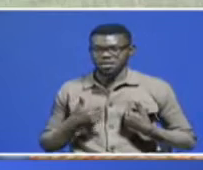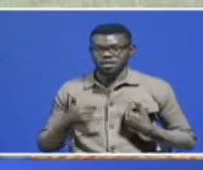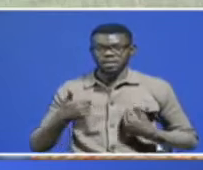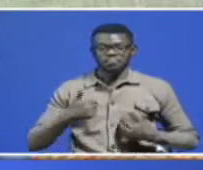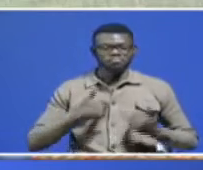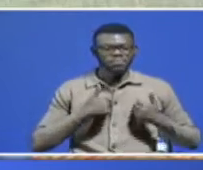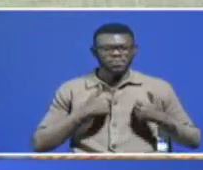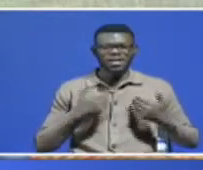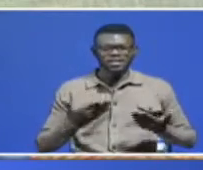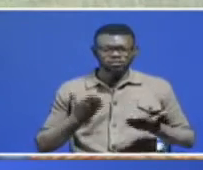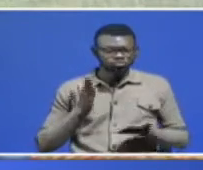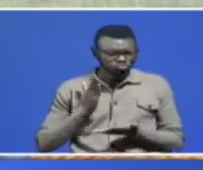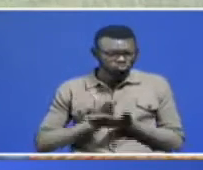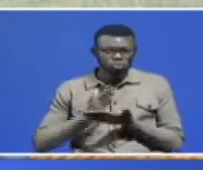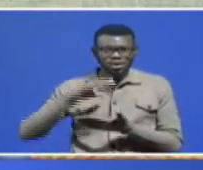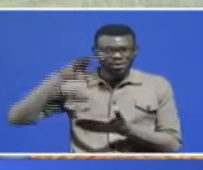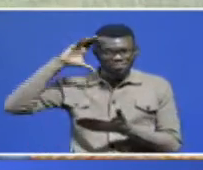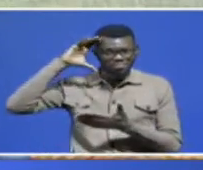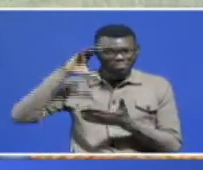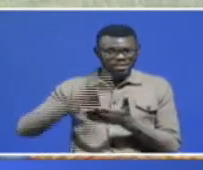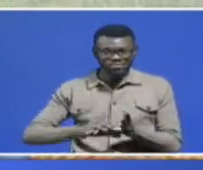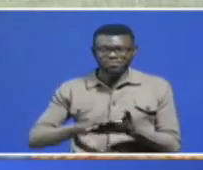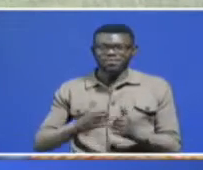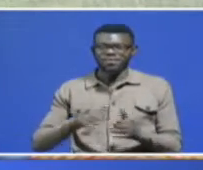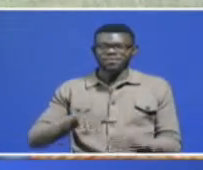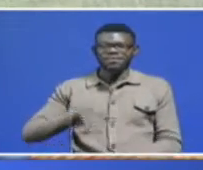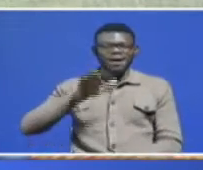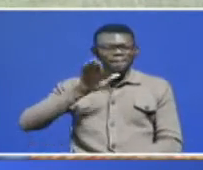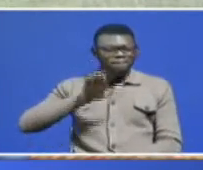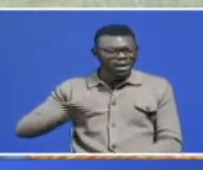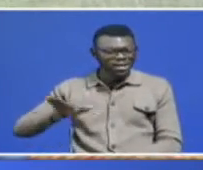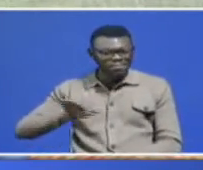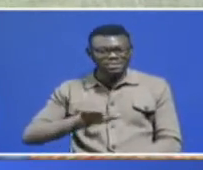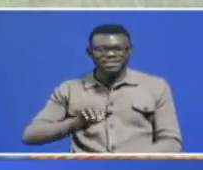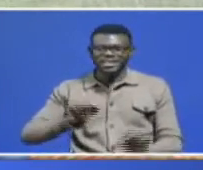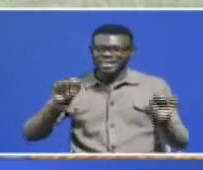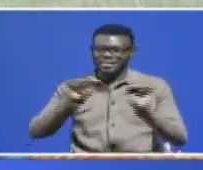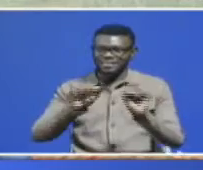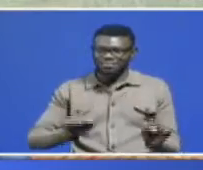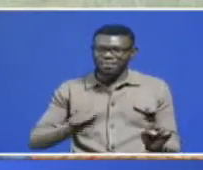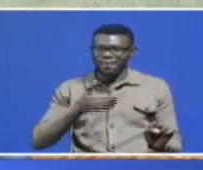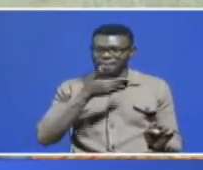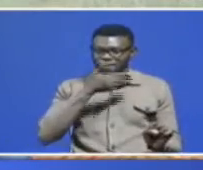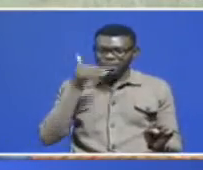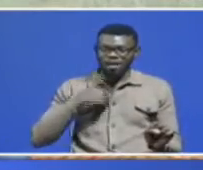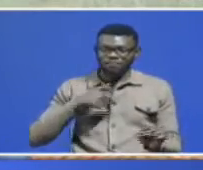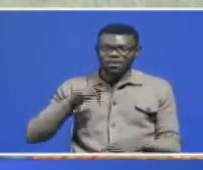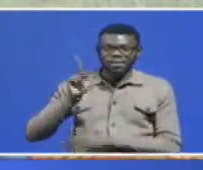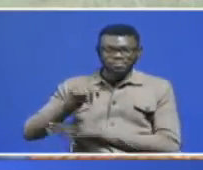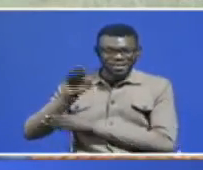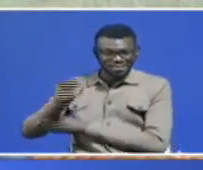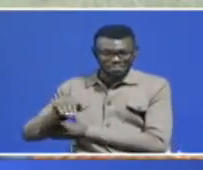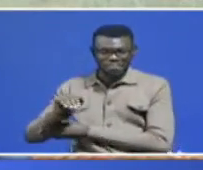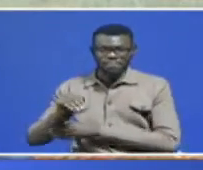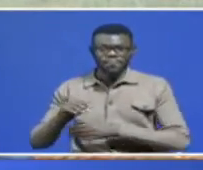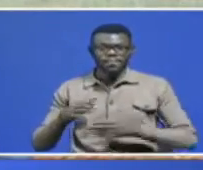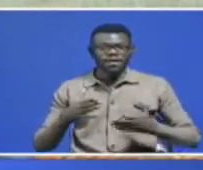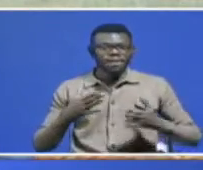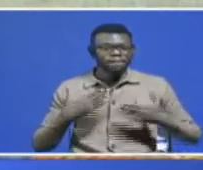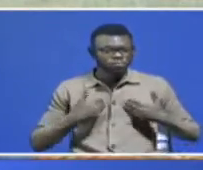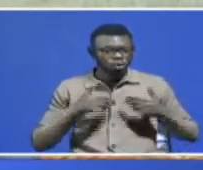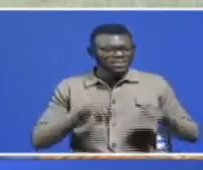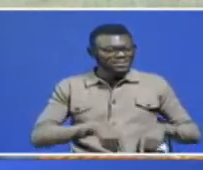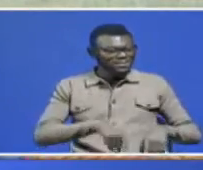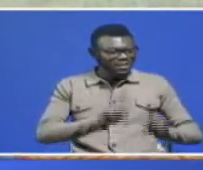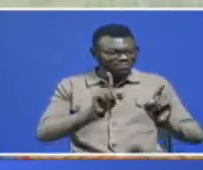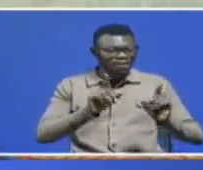still a full believer in a pure parliamentary system, that we should be having a prime minister who is elected through a